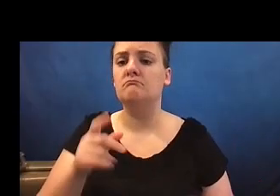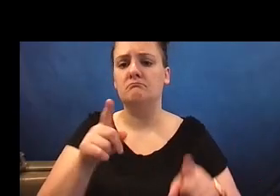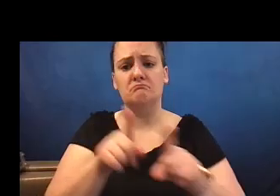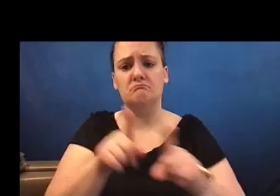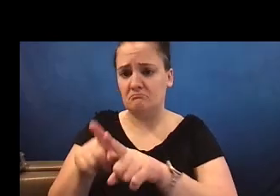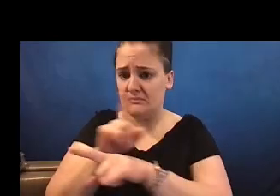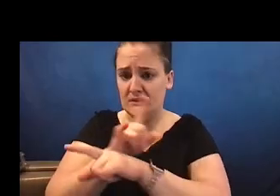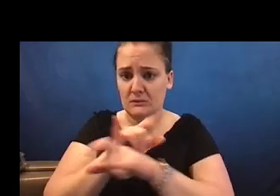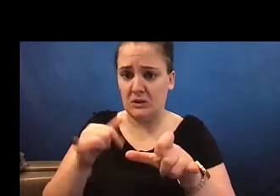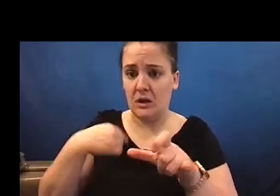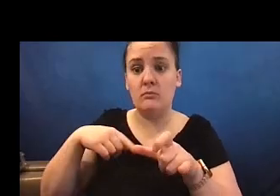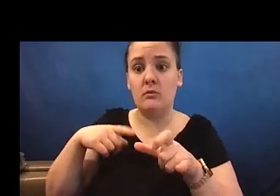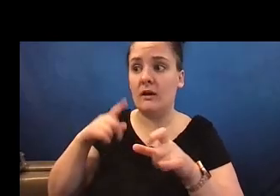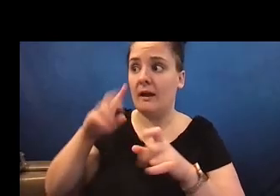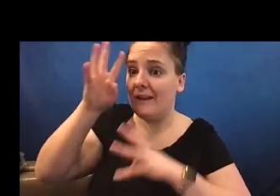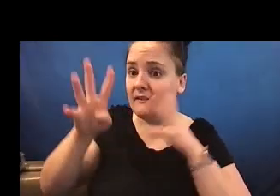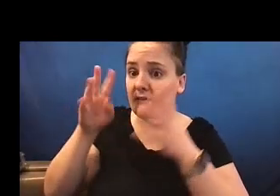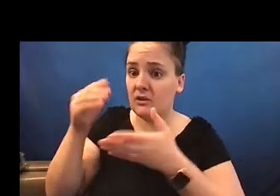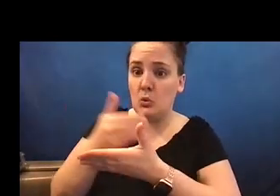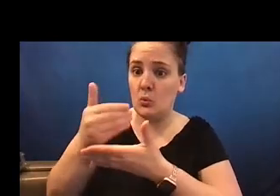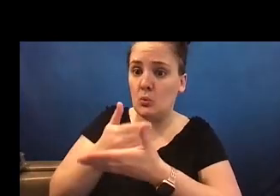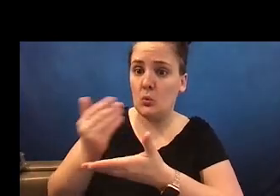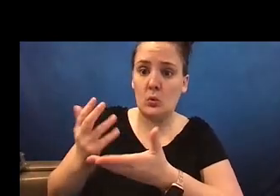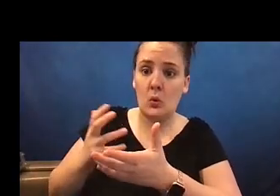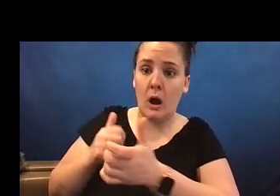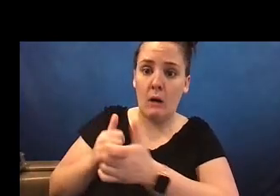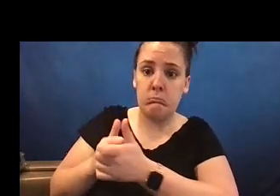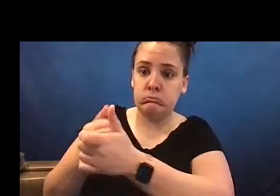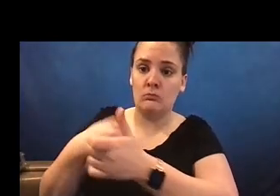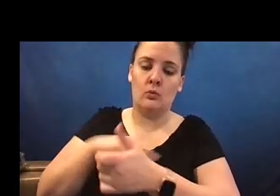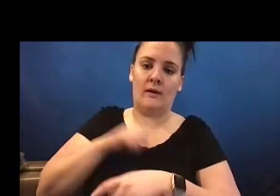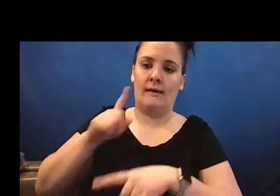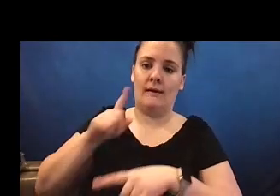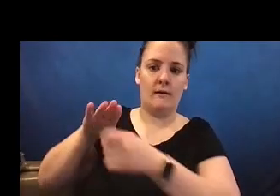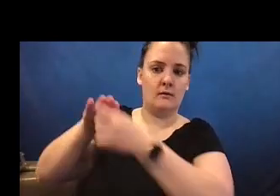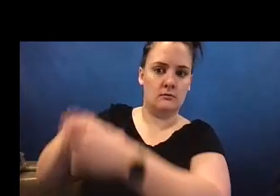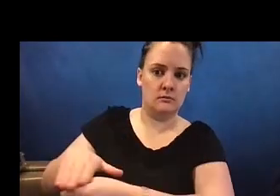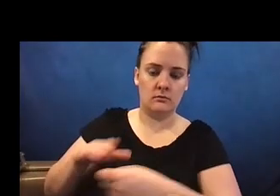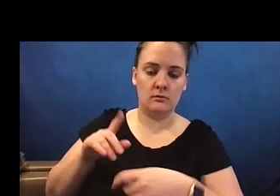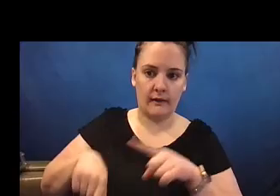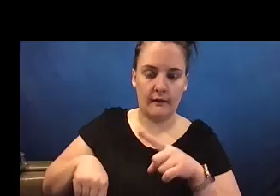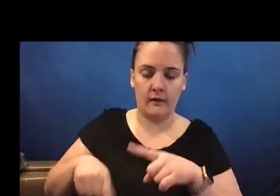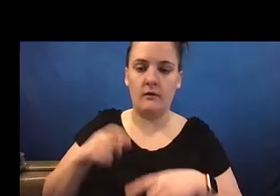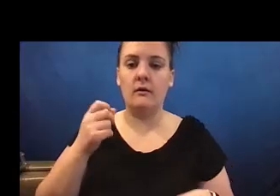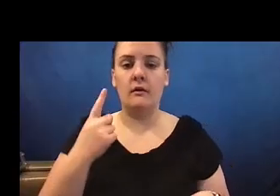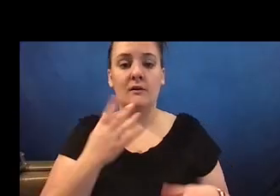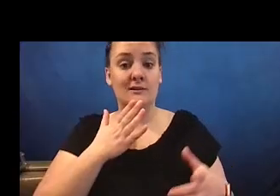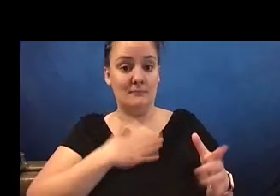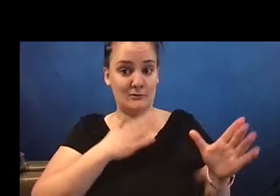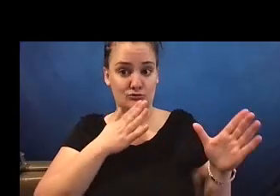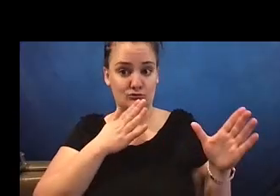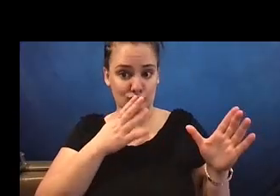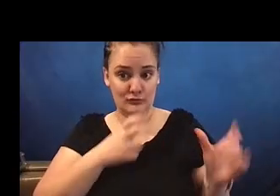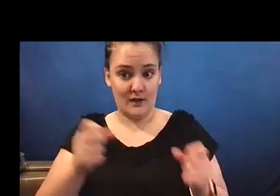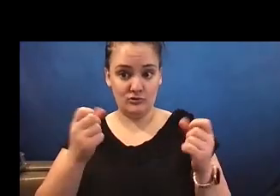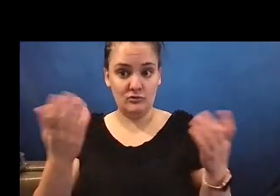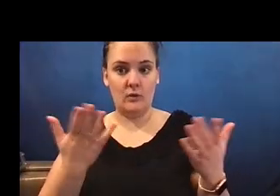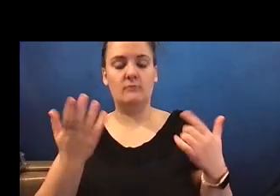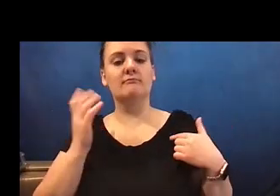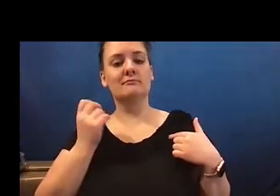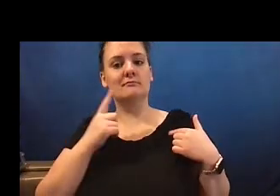innovation, and my A strategy is the much larger systems come up with really great solutions because we're too